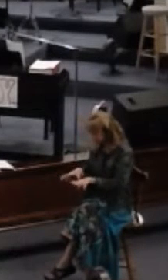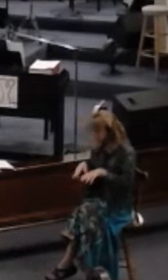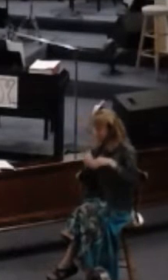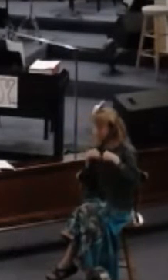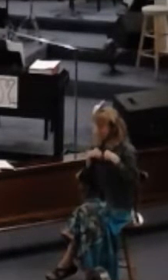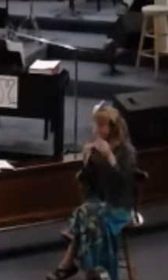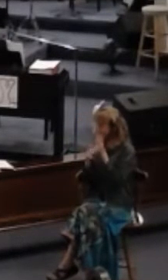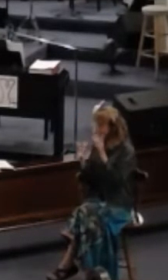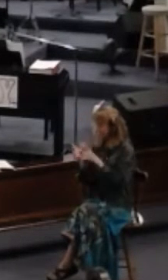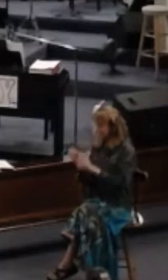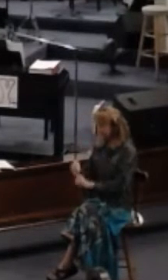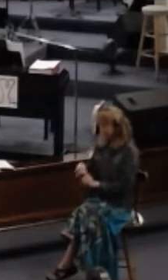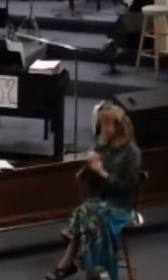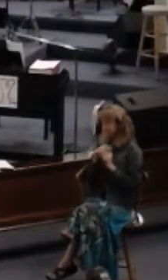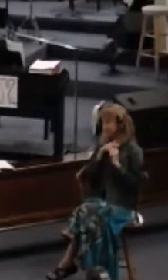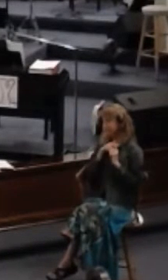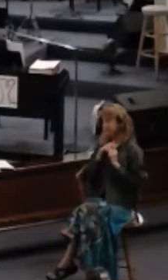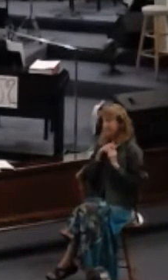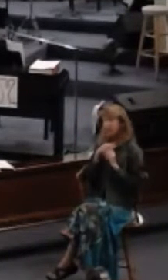The point here is this.